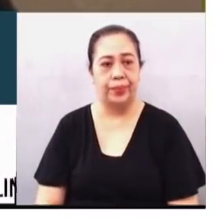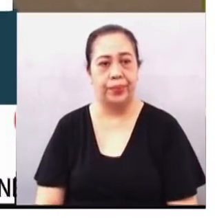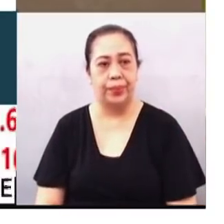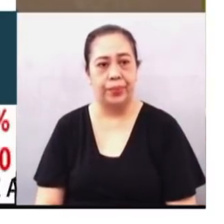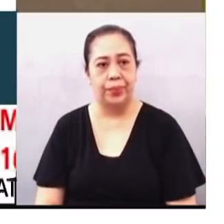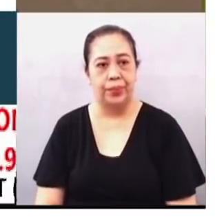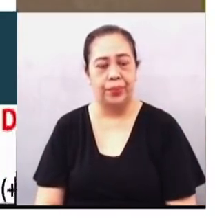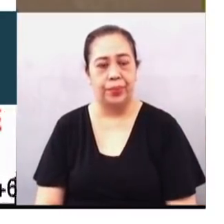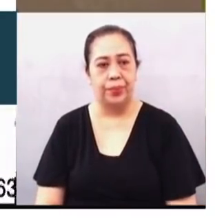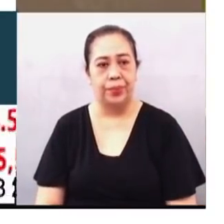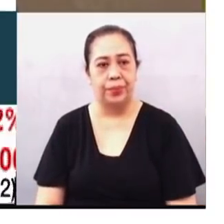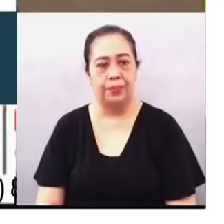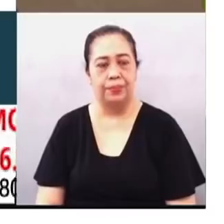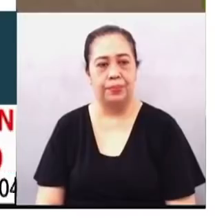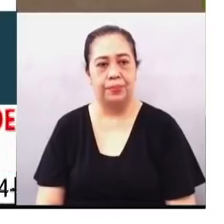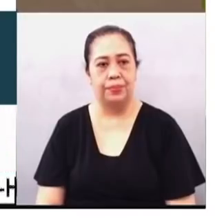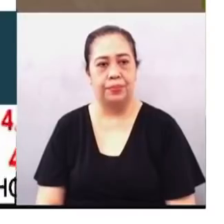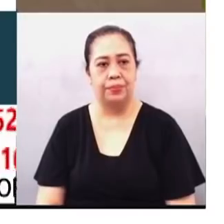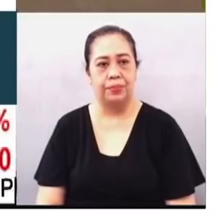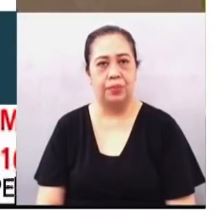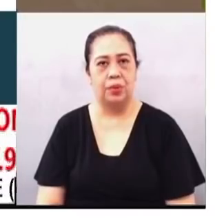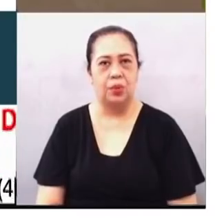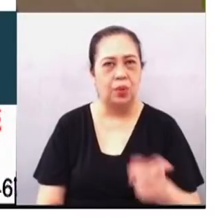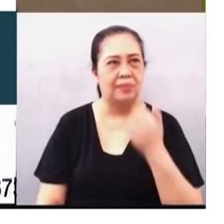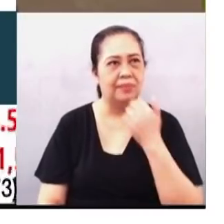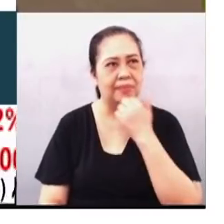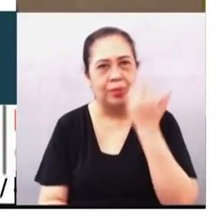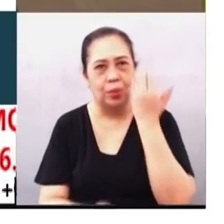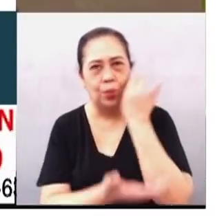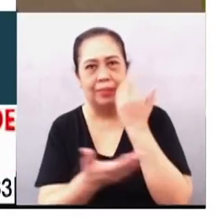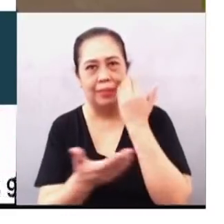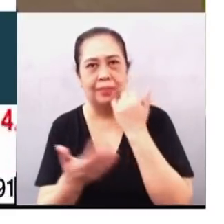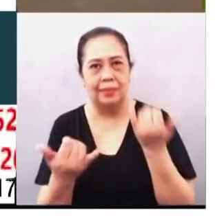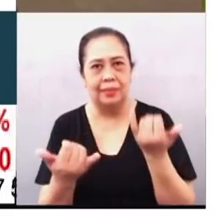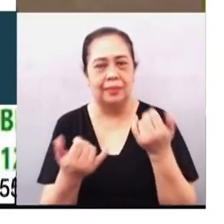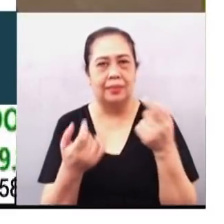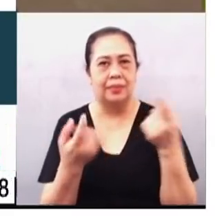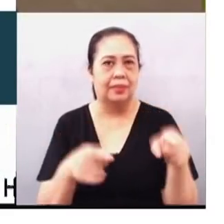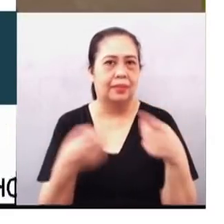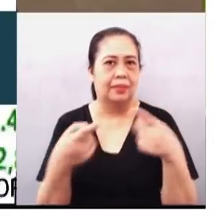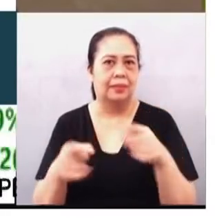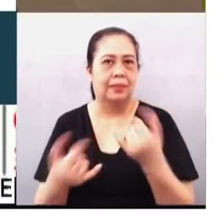mga loopholes ngayon. Itong nangyari ngayon,